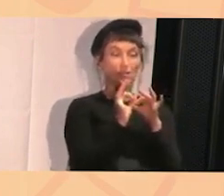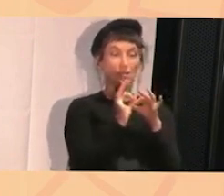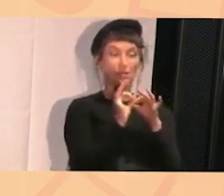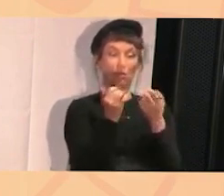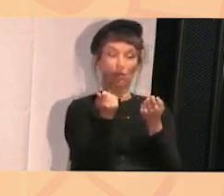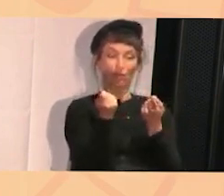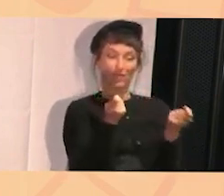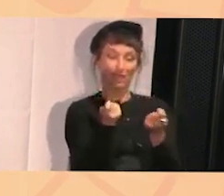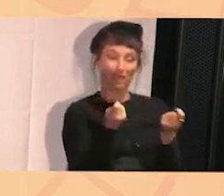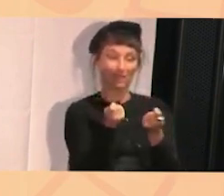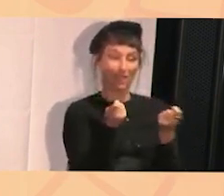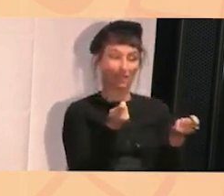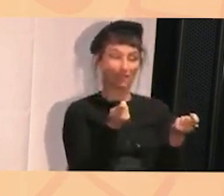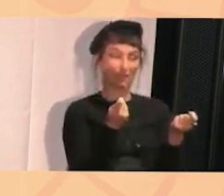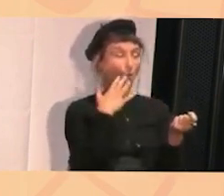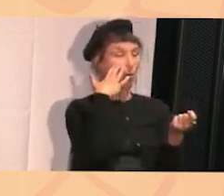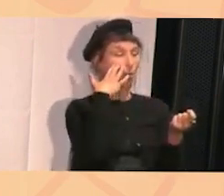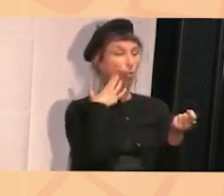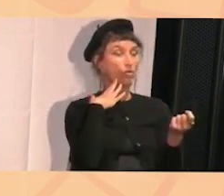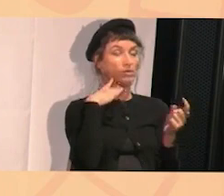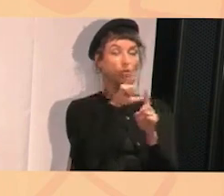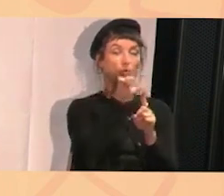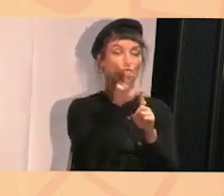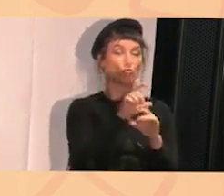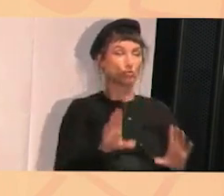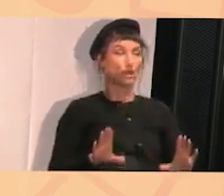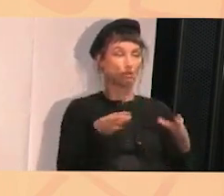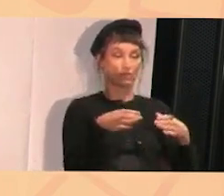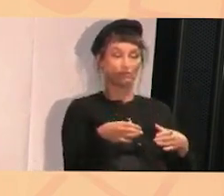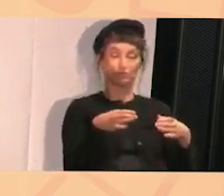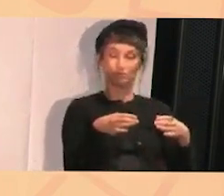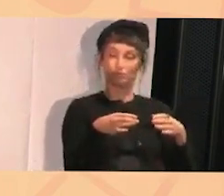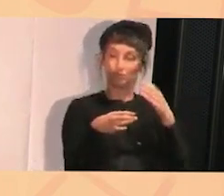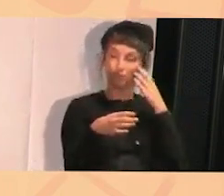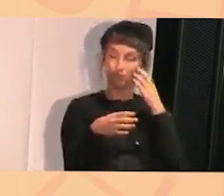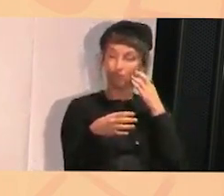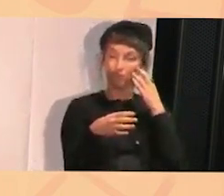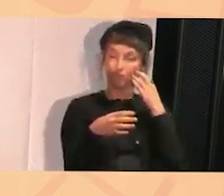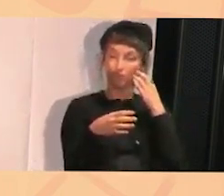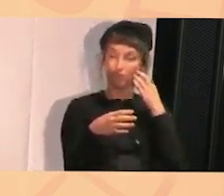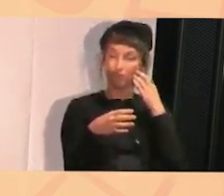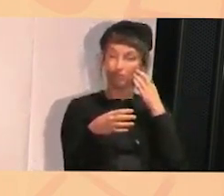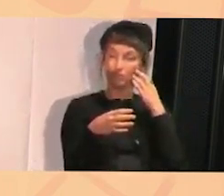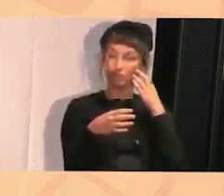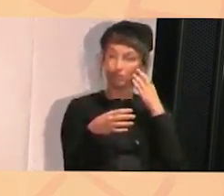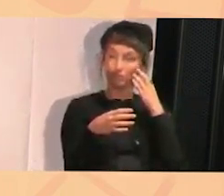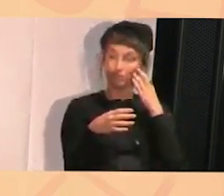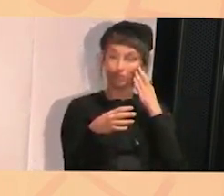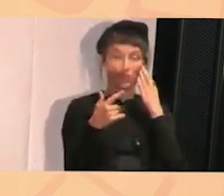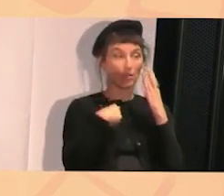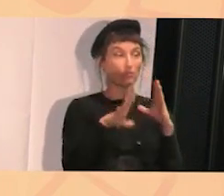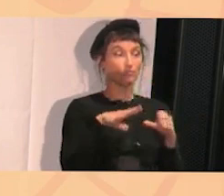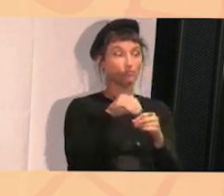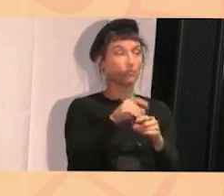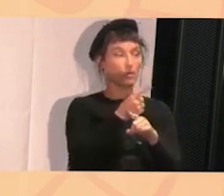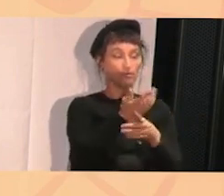co-facilitate this women's cultural gathering and been a part of the consultation process